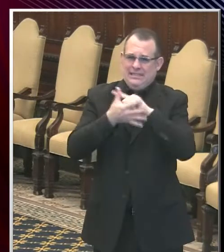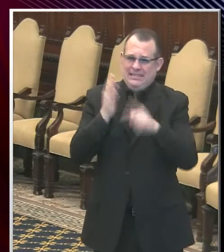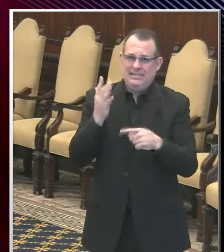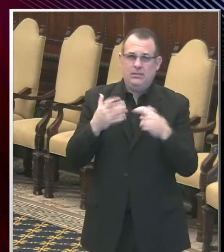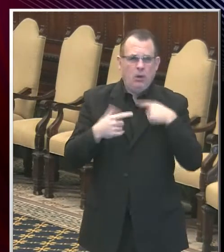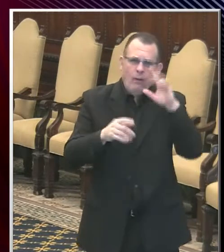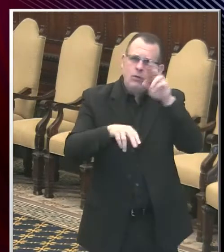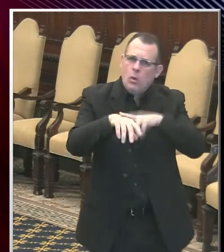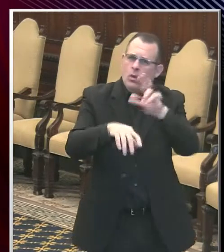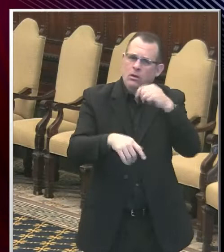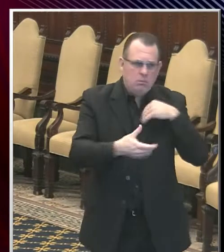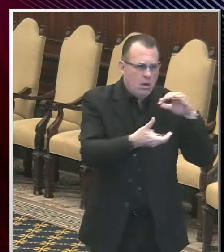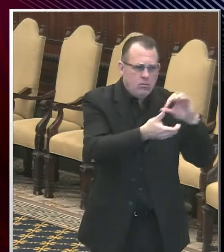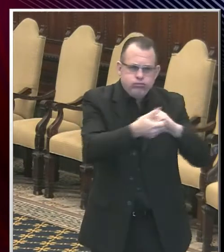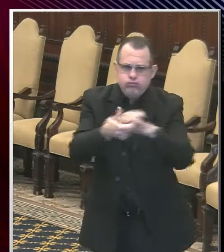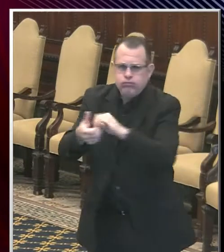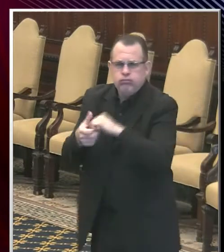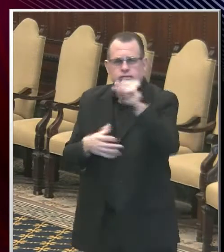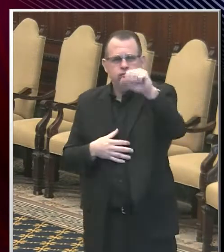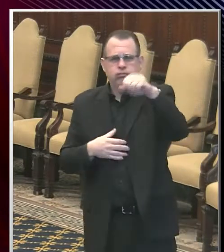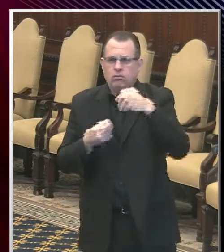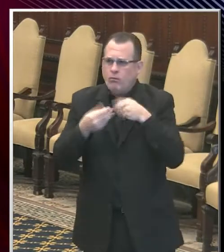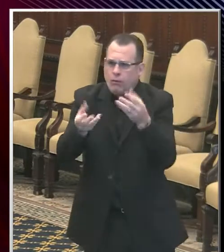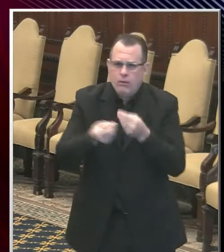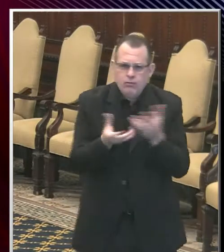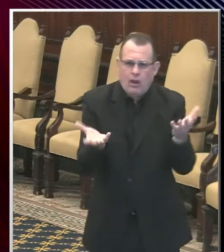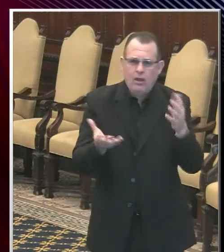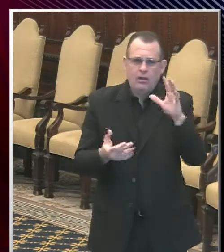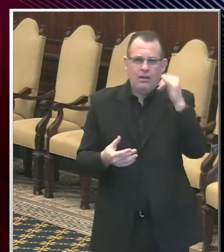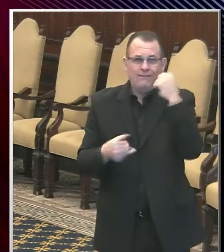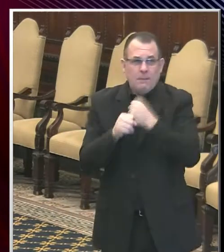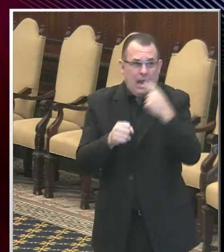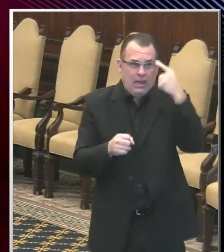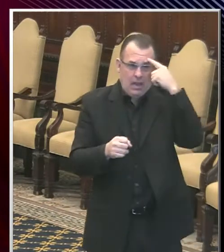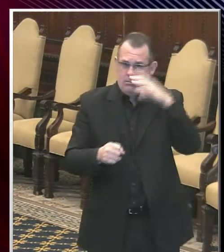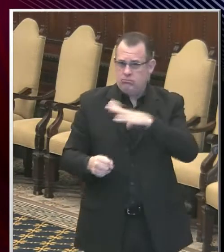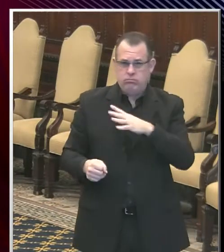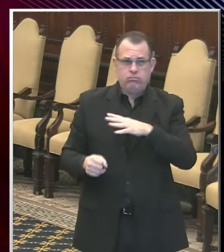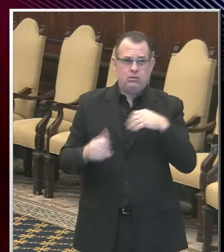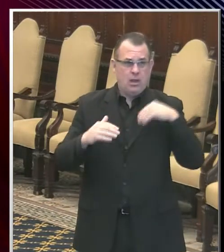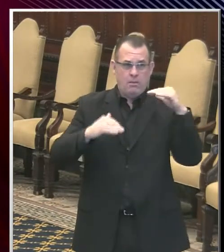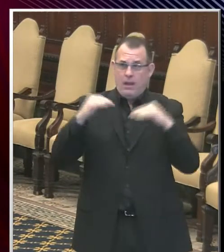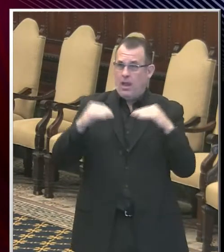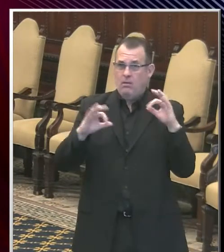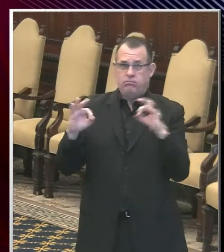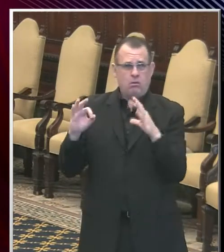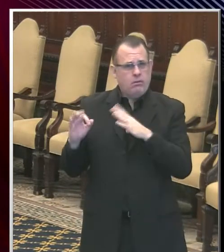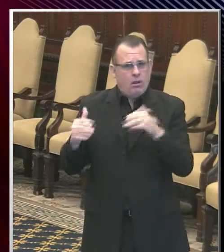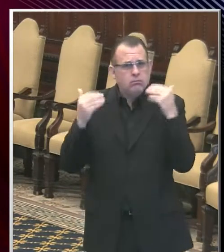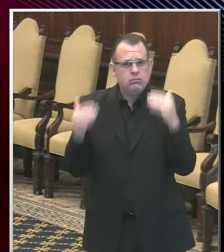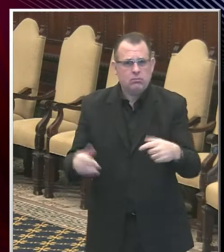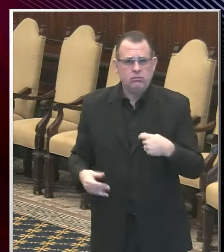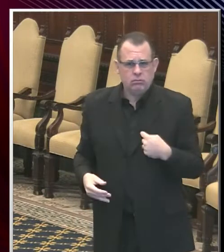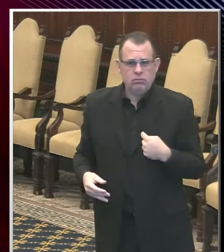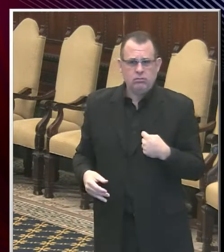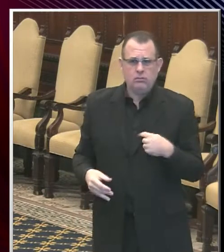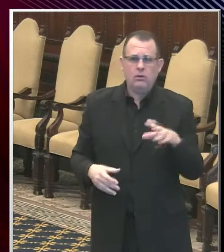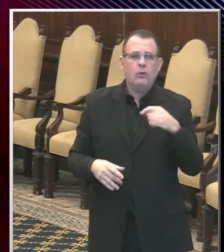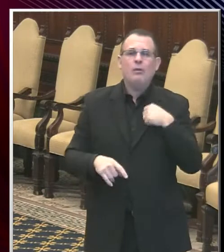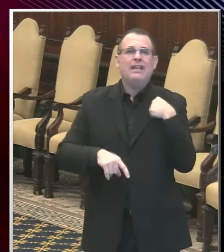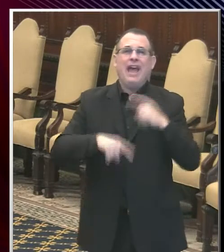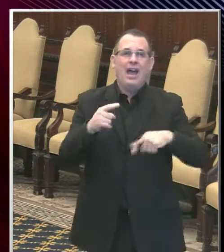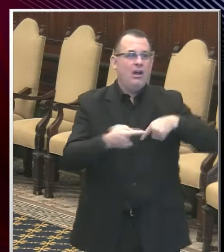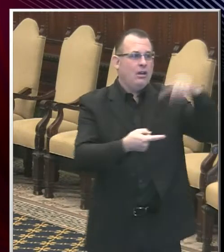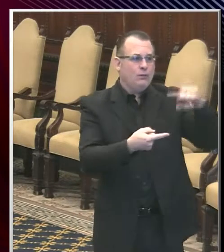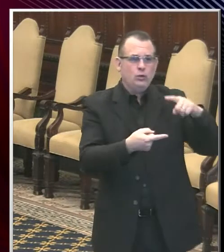ideas as long as they're feasible and they make sense and balance our budget and don't, reduce For example, don't reduce services to our